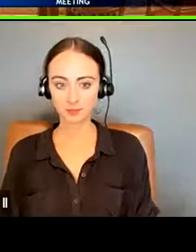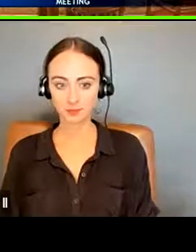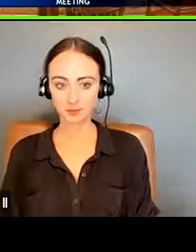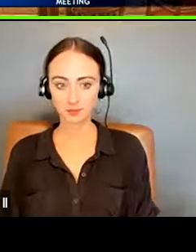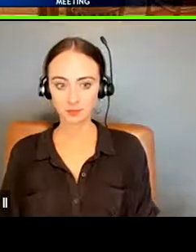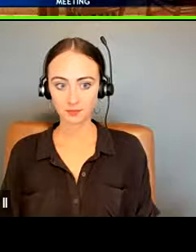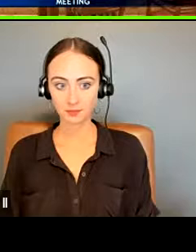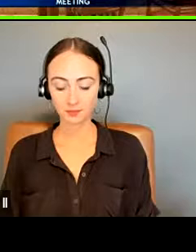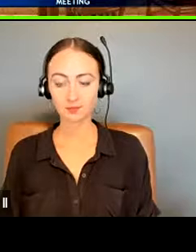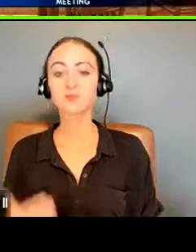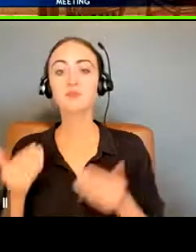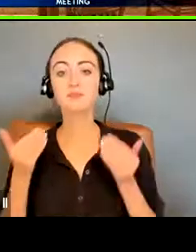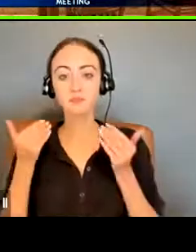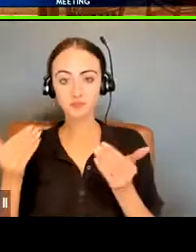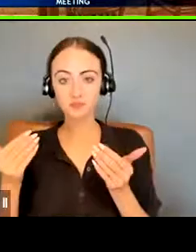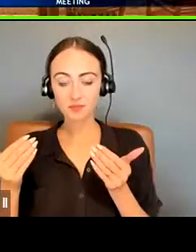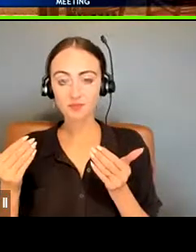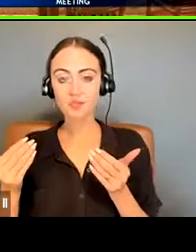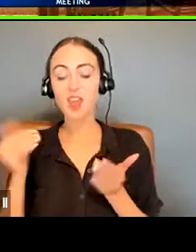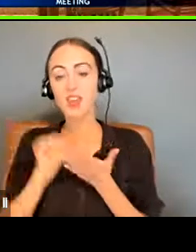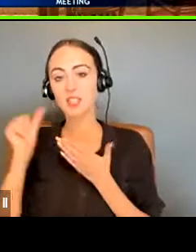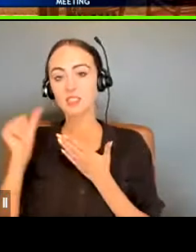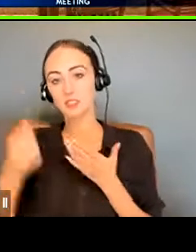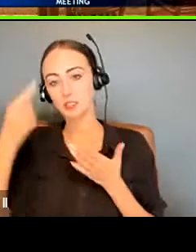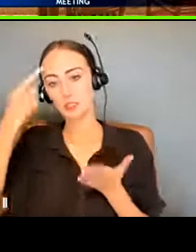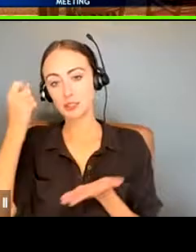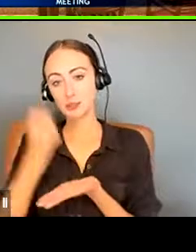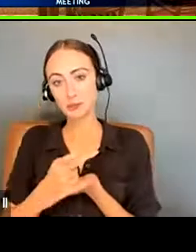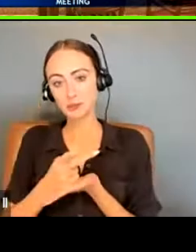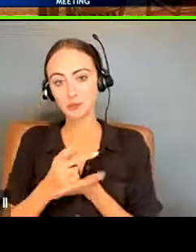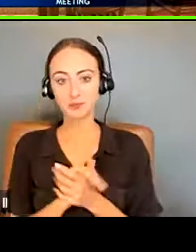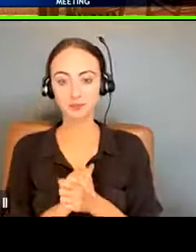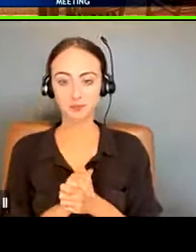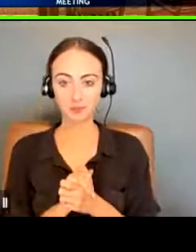The consent agenda is approved unanimously.